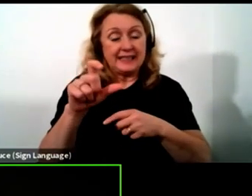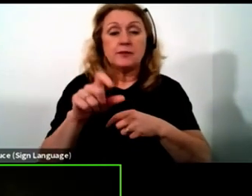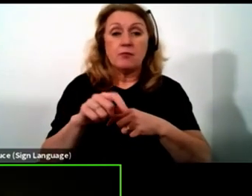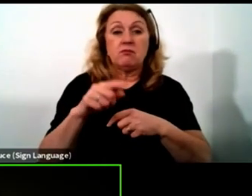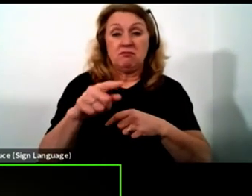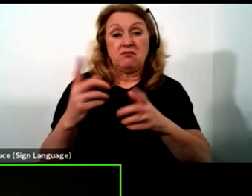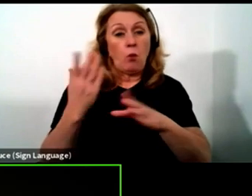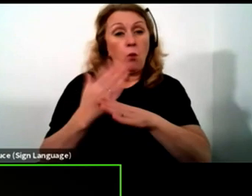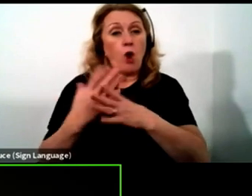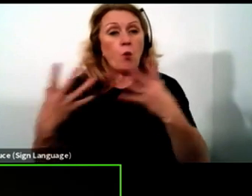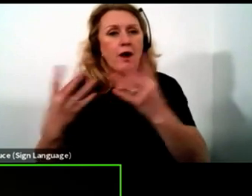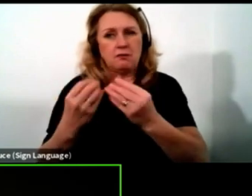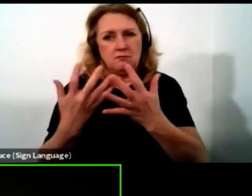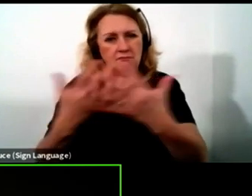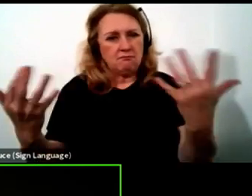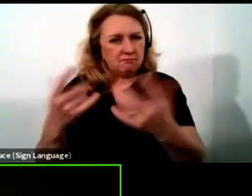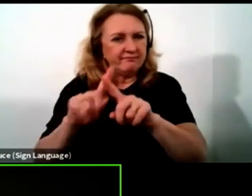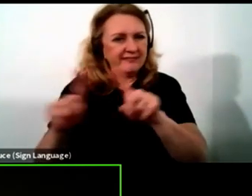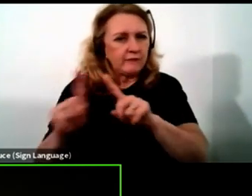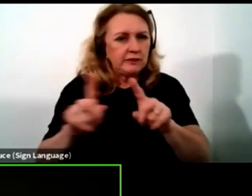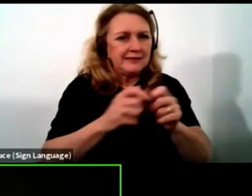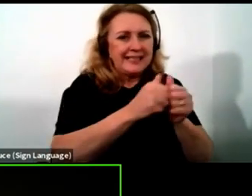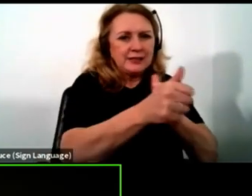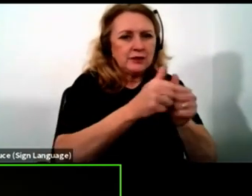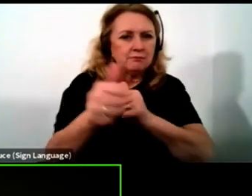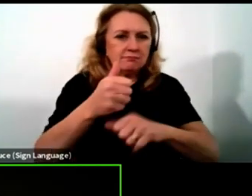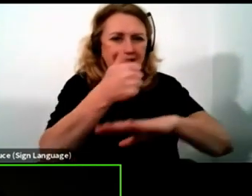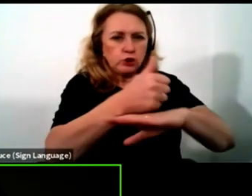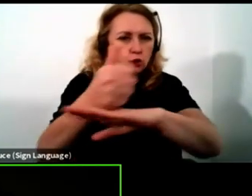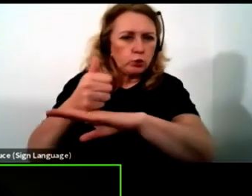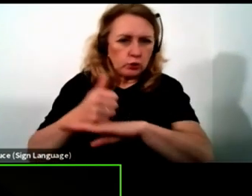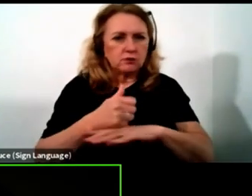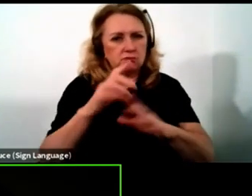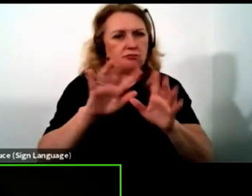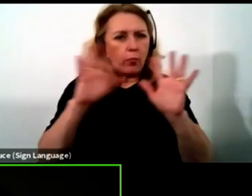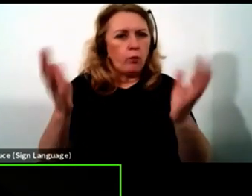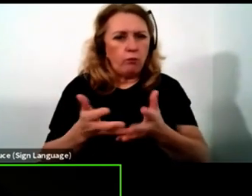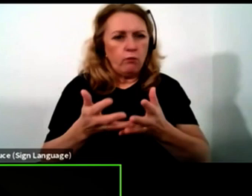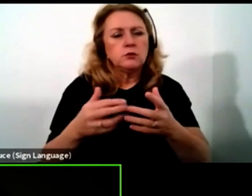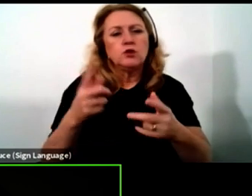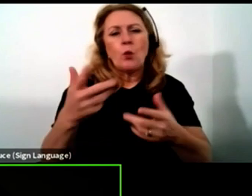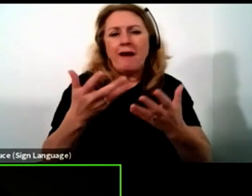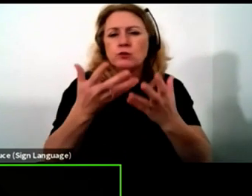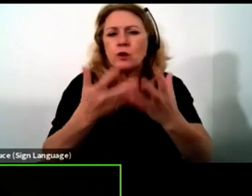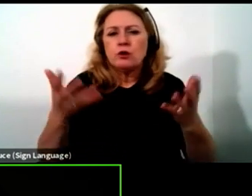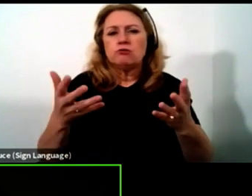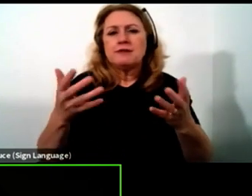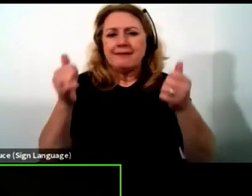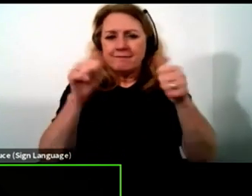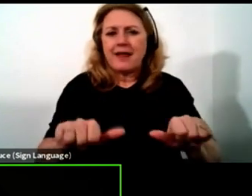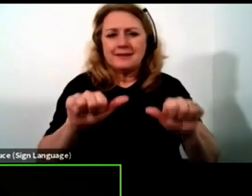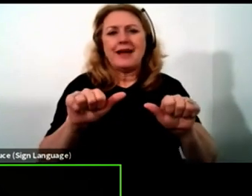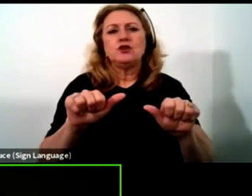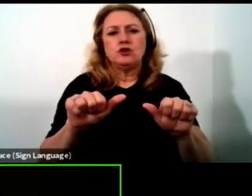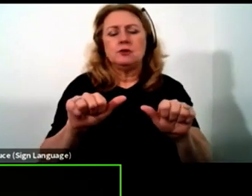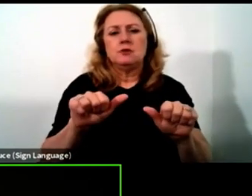with many other parallel institutions globally. So what we'll have to do is to increase validation is,